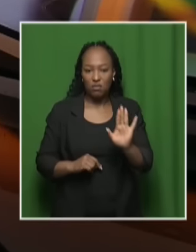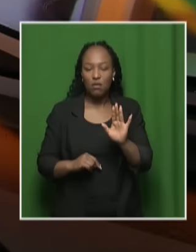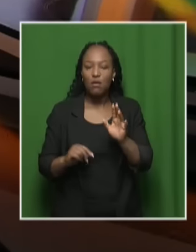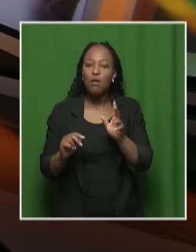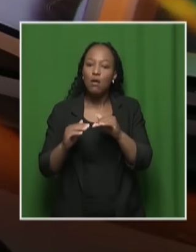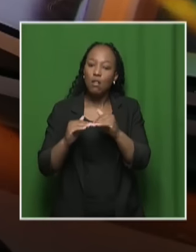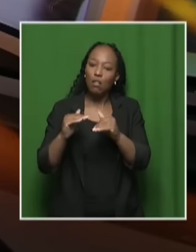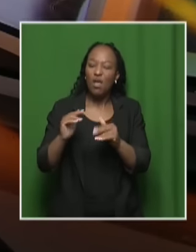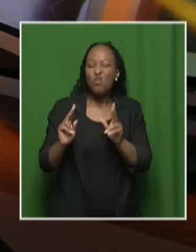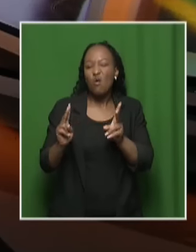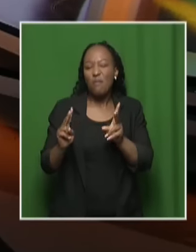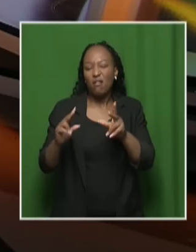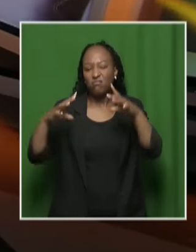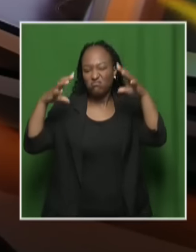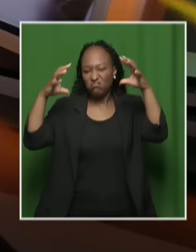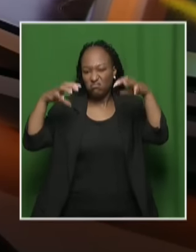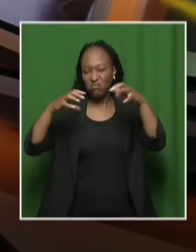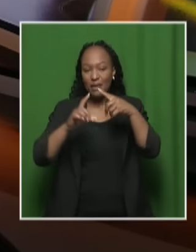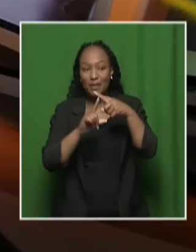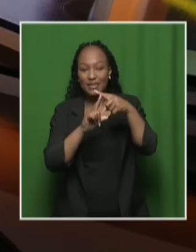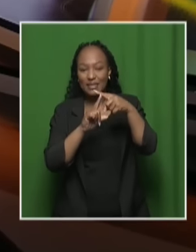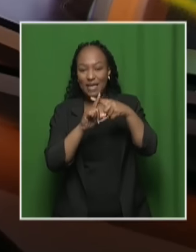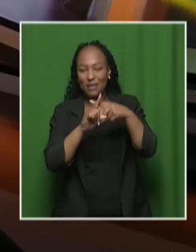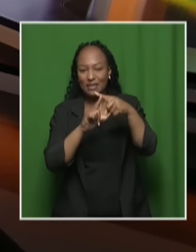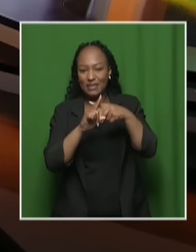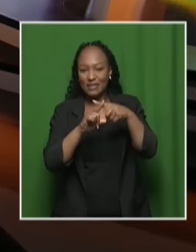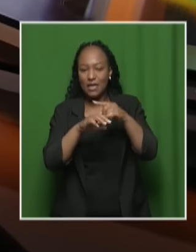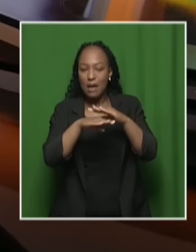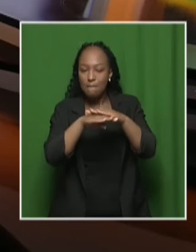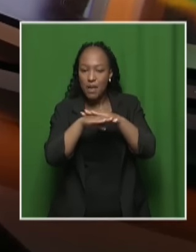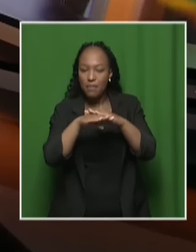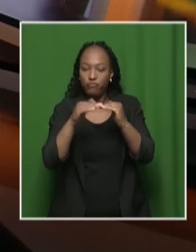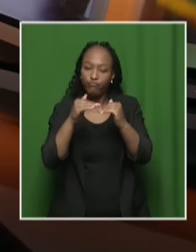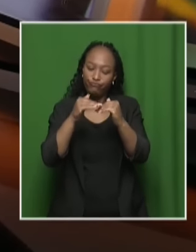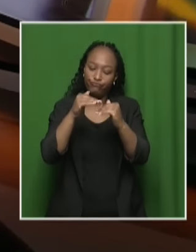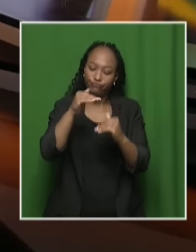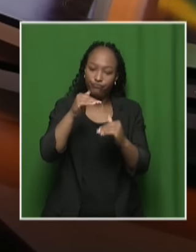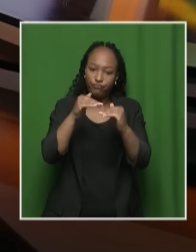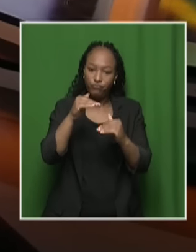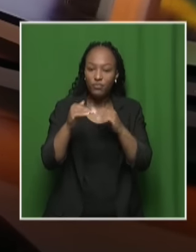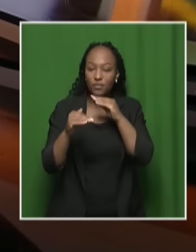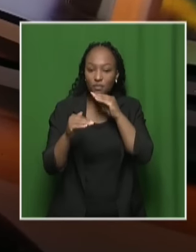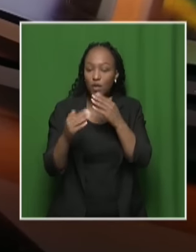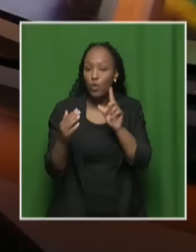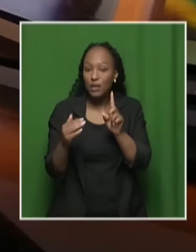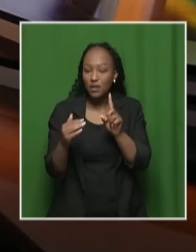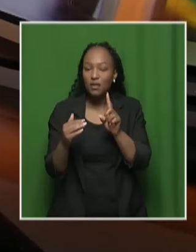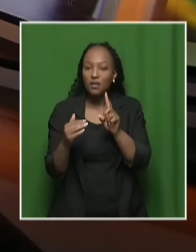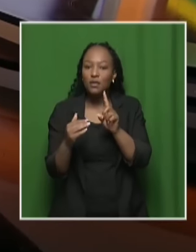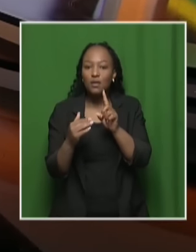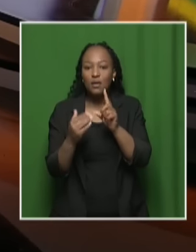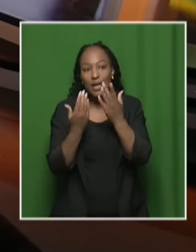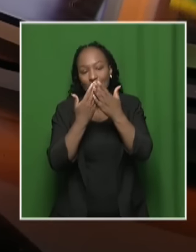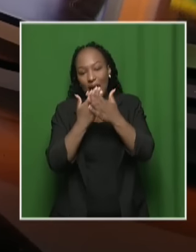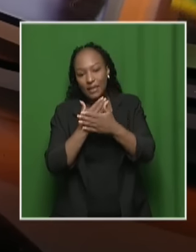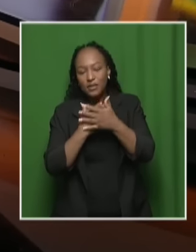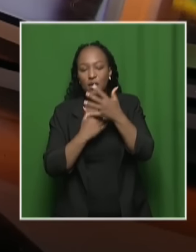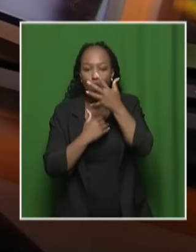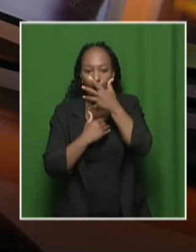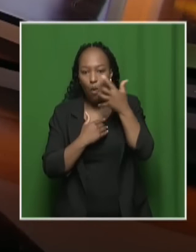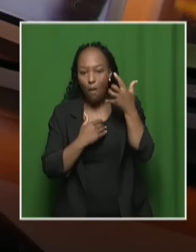rain. However, the temperatures, it is the minimums that are expected to be above normal, which means you're going to have mild nights, which means warmer